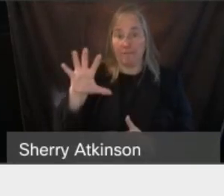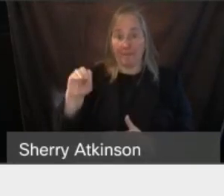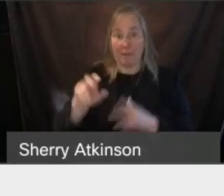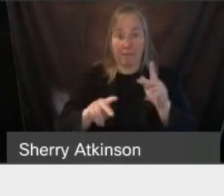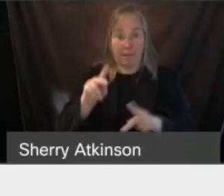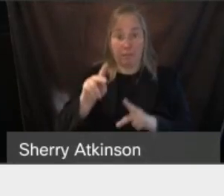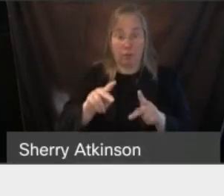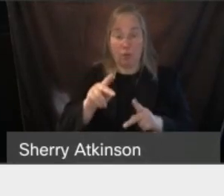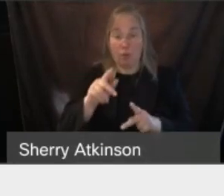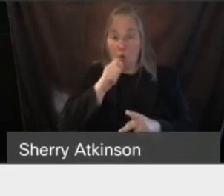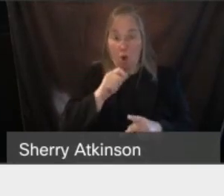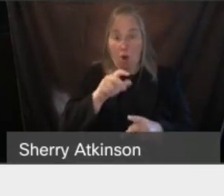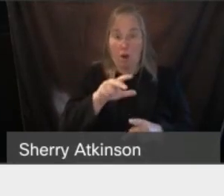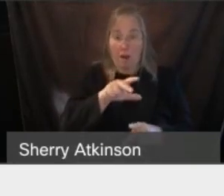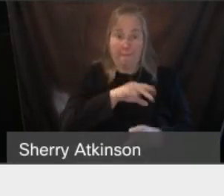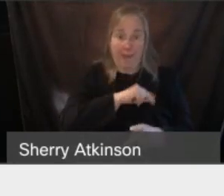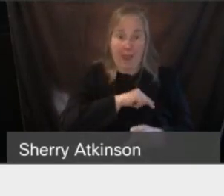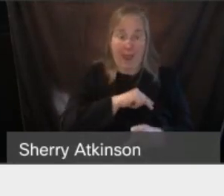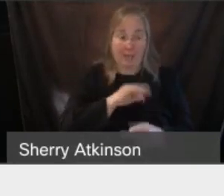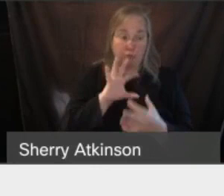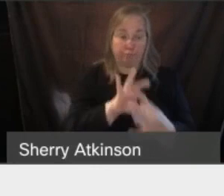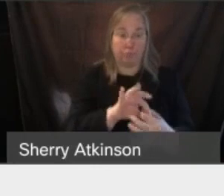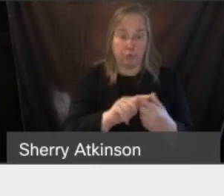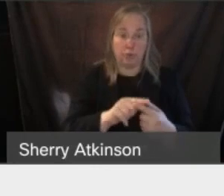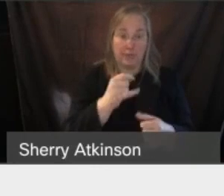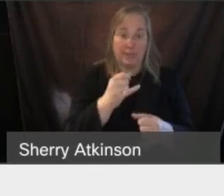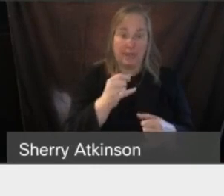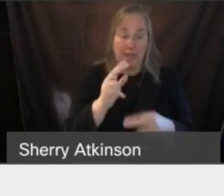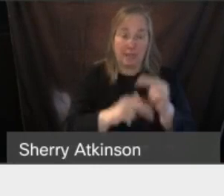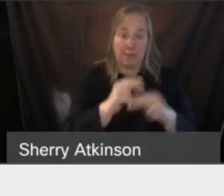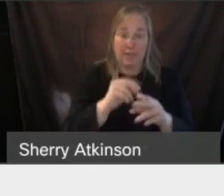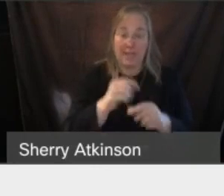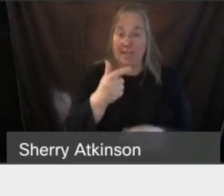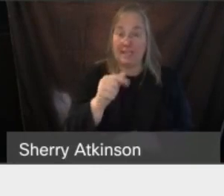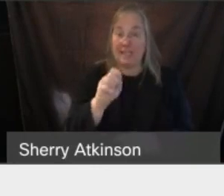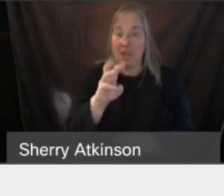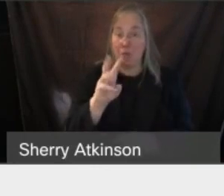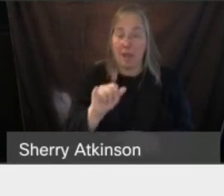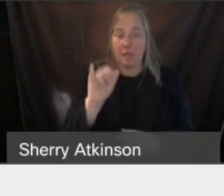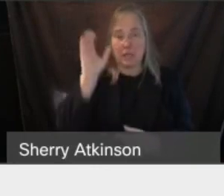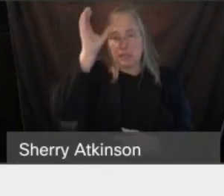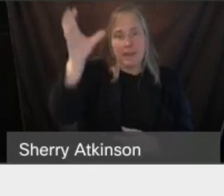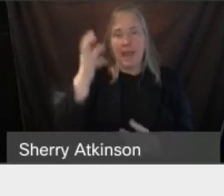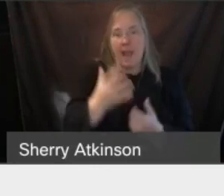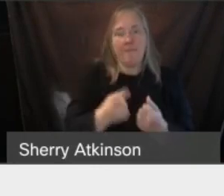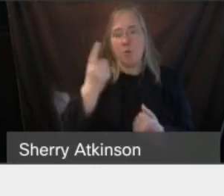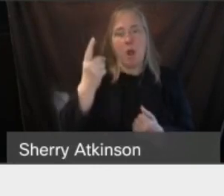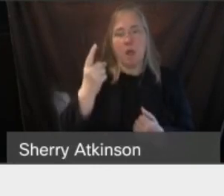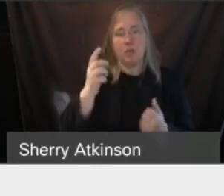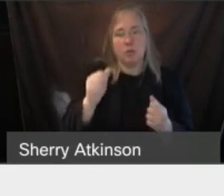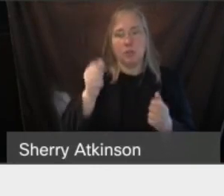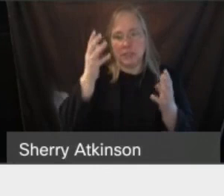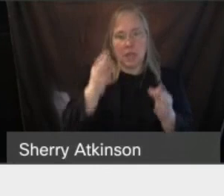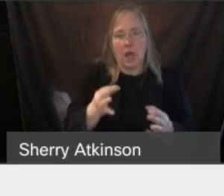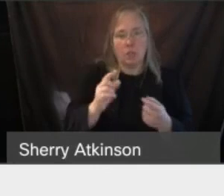are badged to the campus in Gateway, conceivably every one of them could decide to work from Maui or